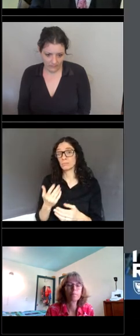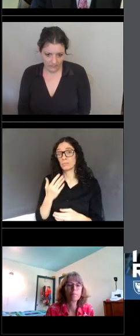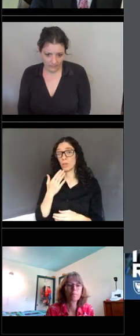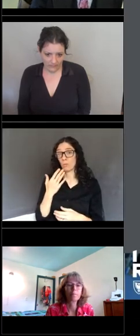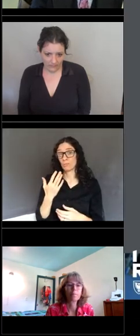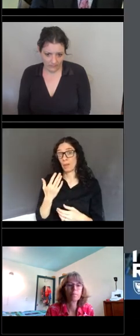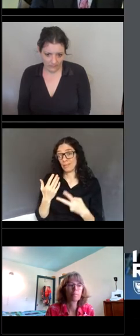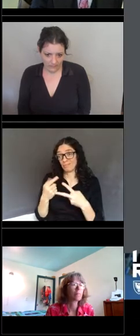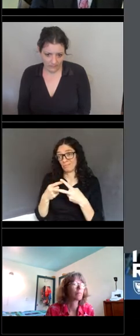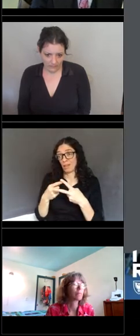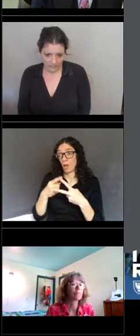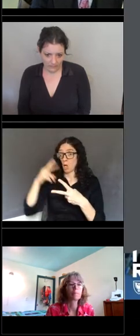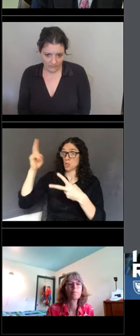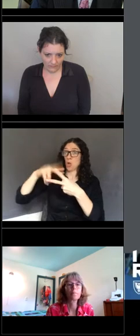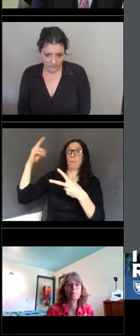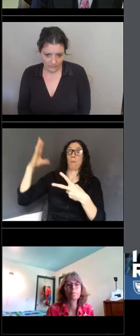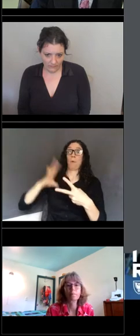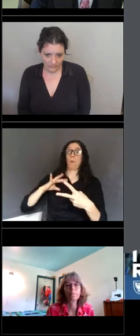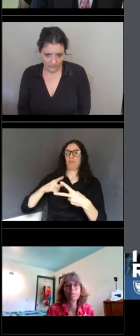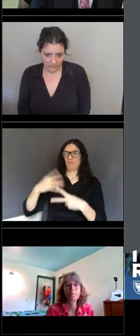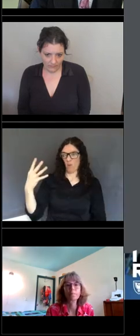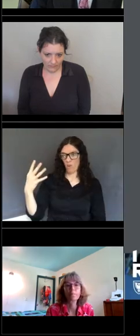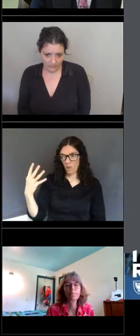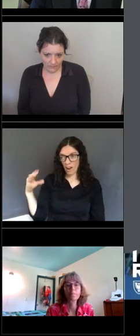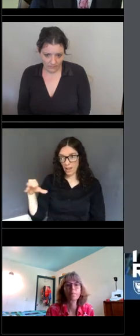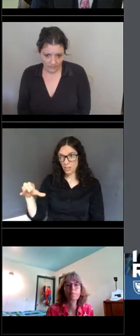4 actions out of a management plan. So,